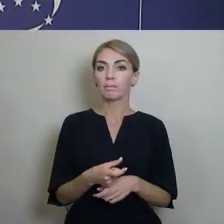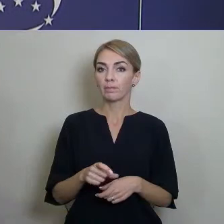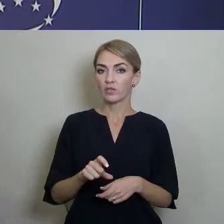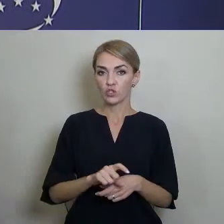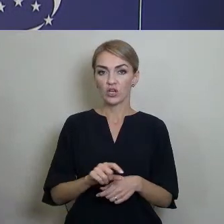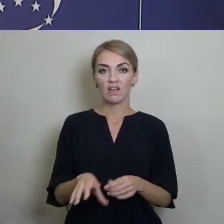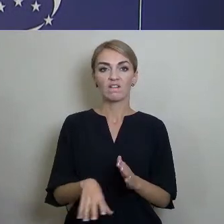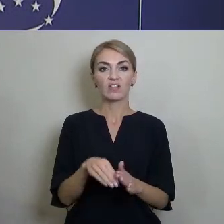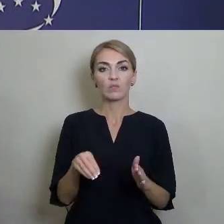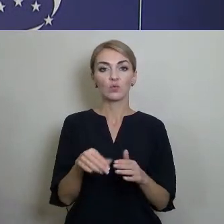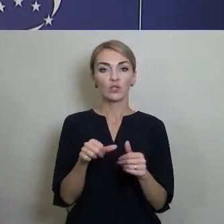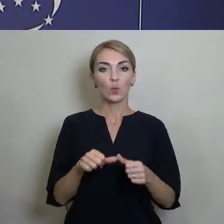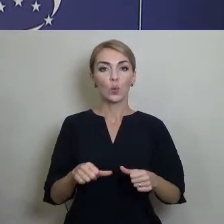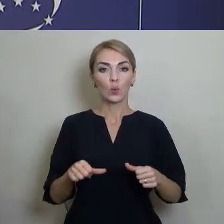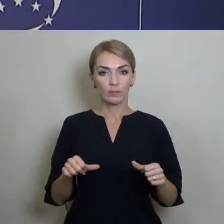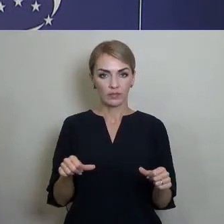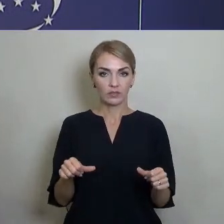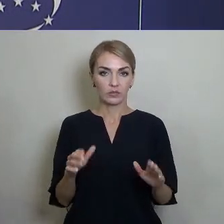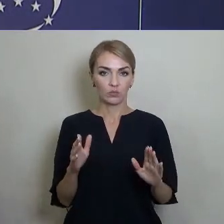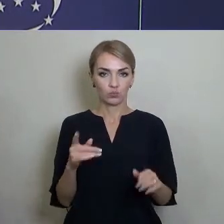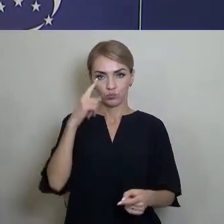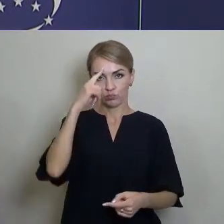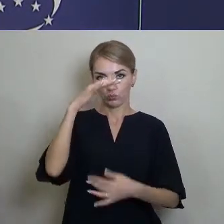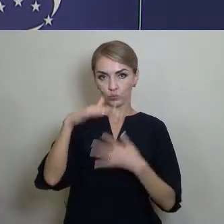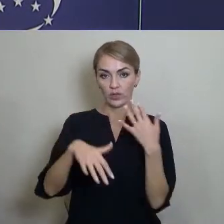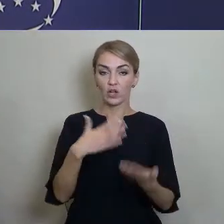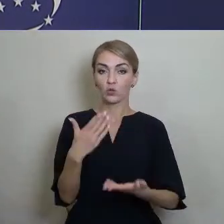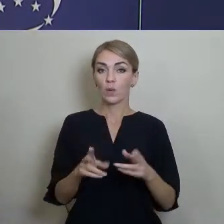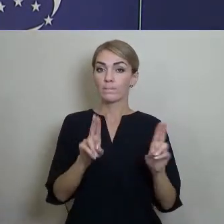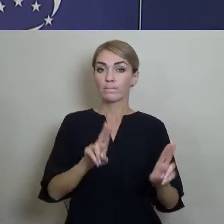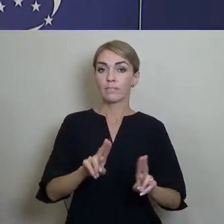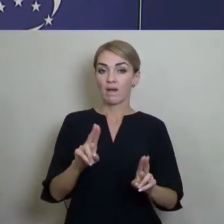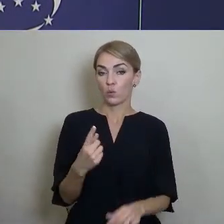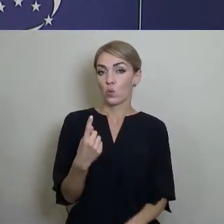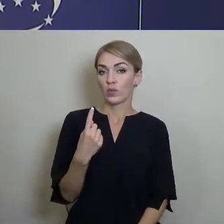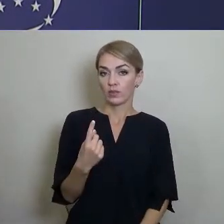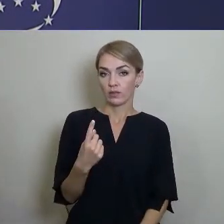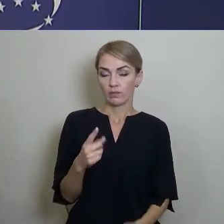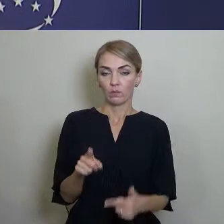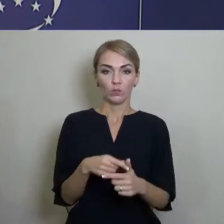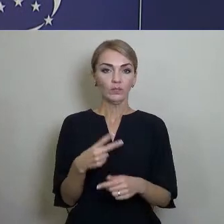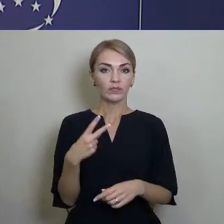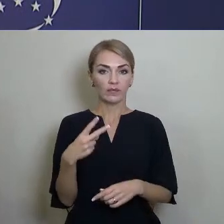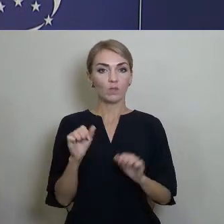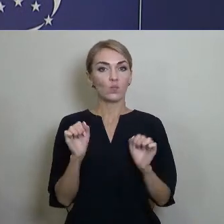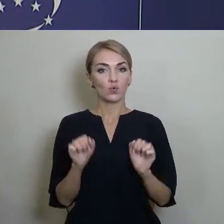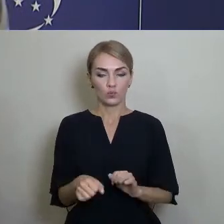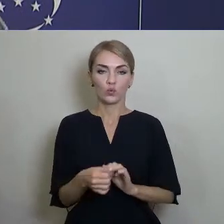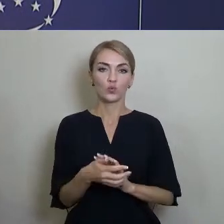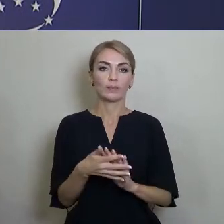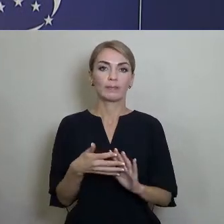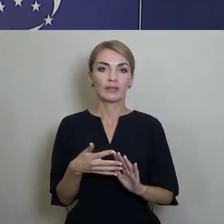accepting yes for or against, the problems would be